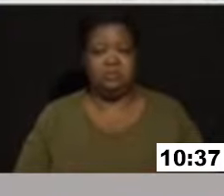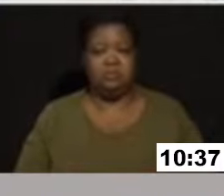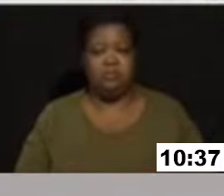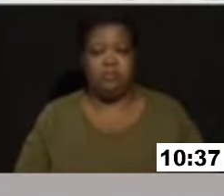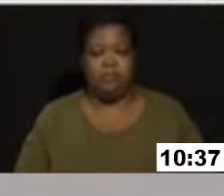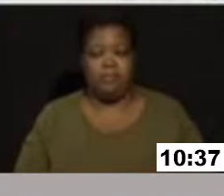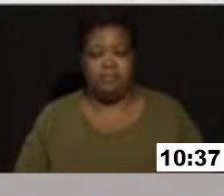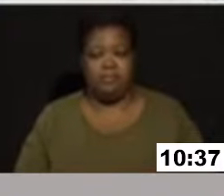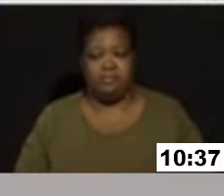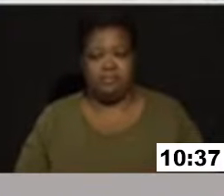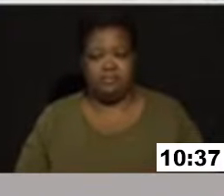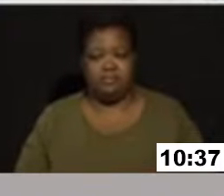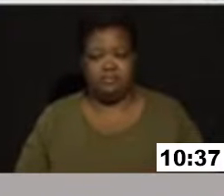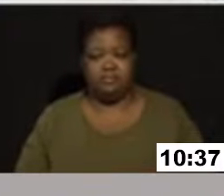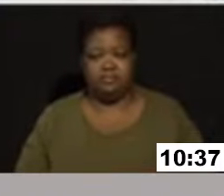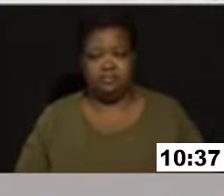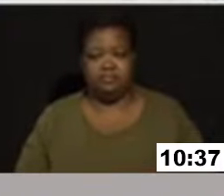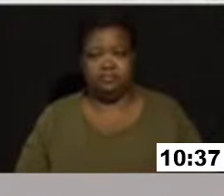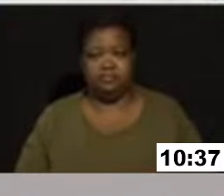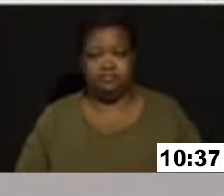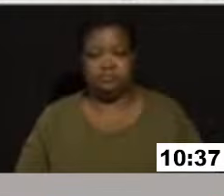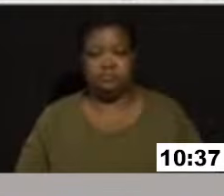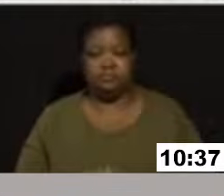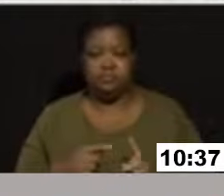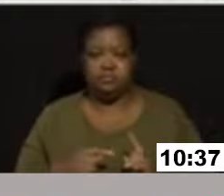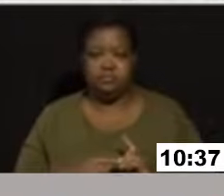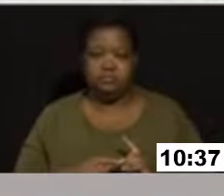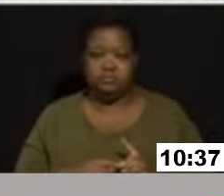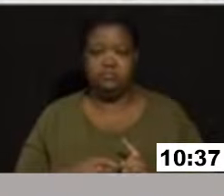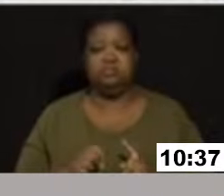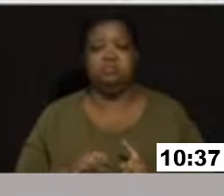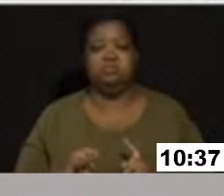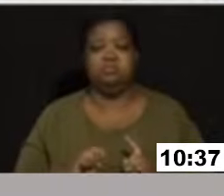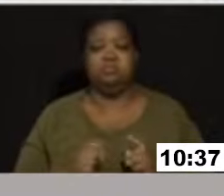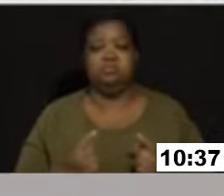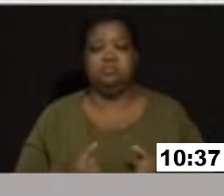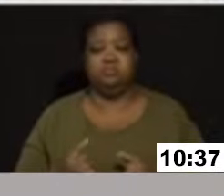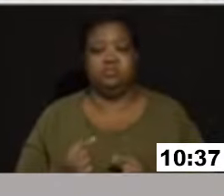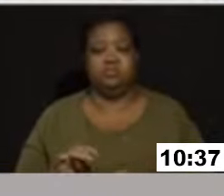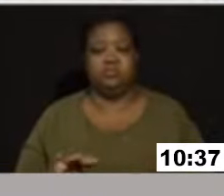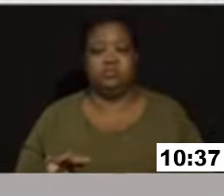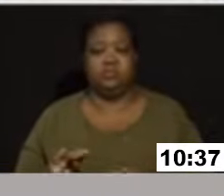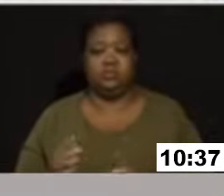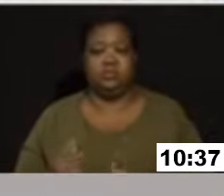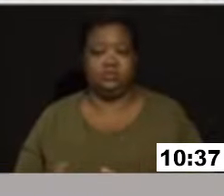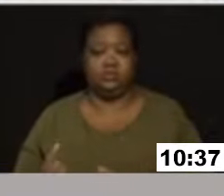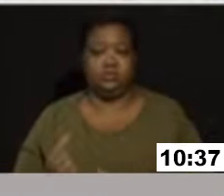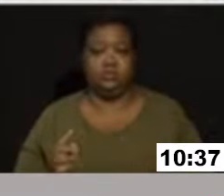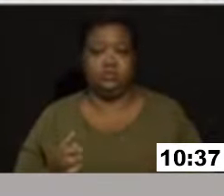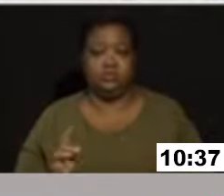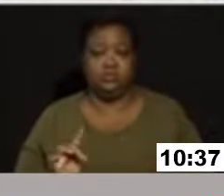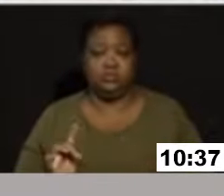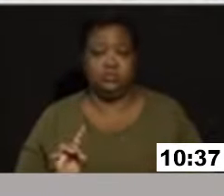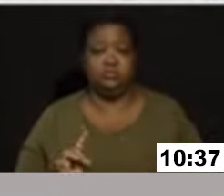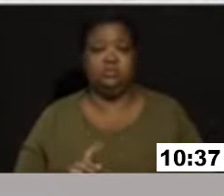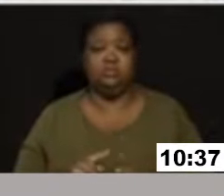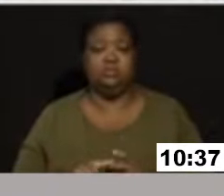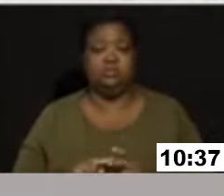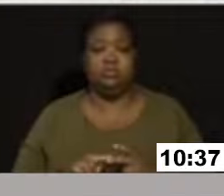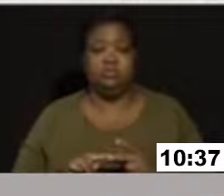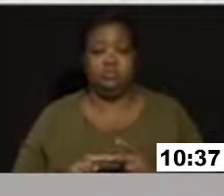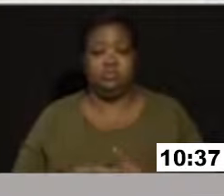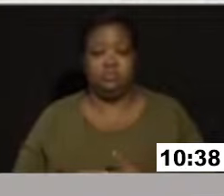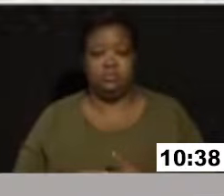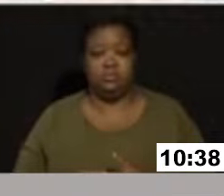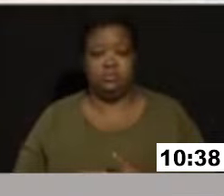there and what Mr. Bezos was allowed to do or not do is entirely irrelevant. If I may then just address the point raised